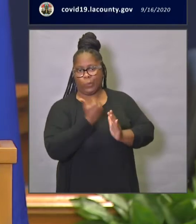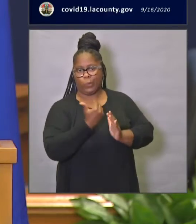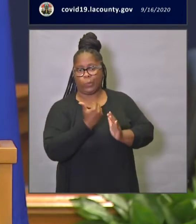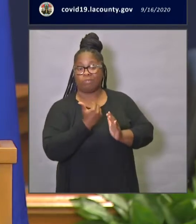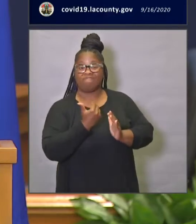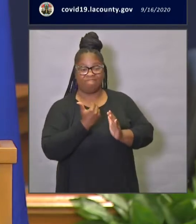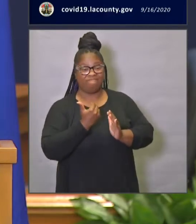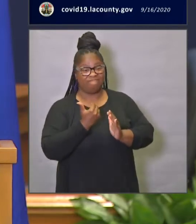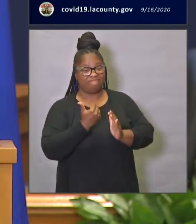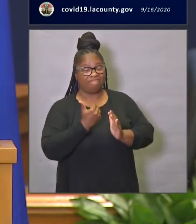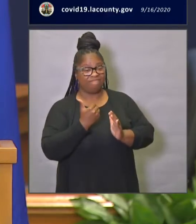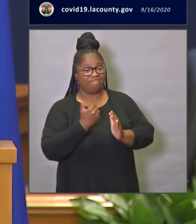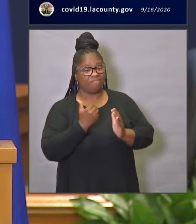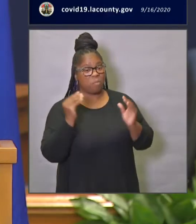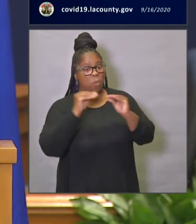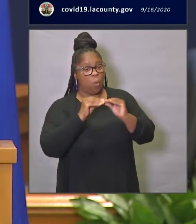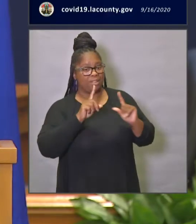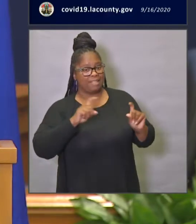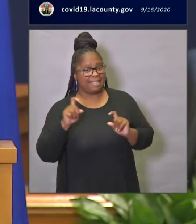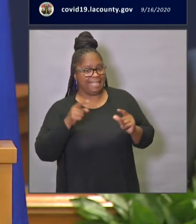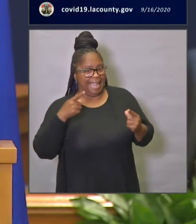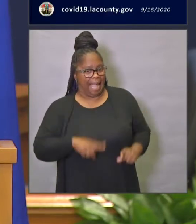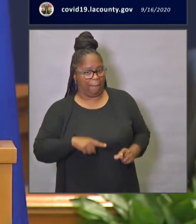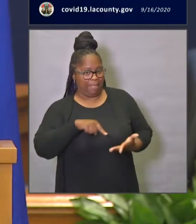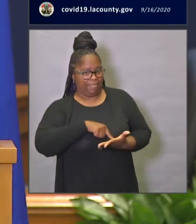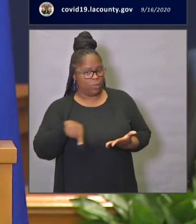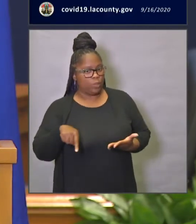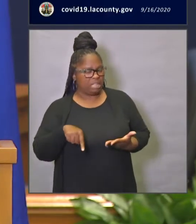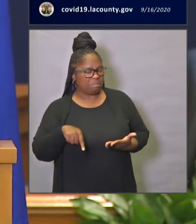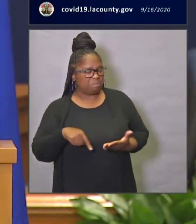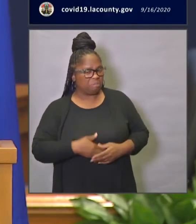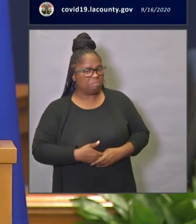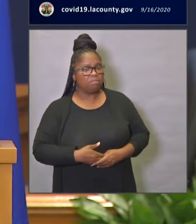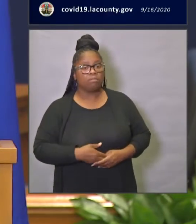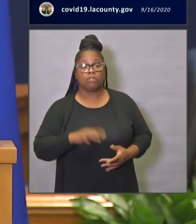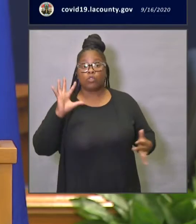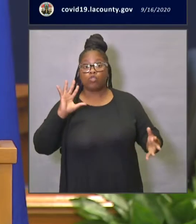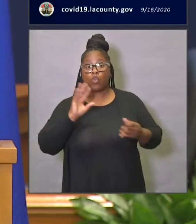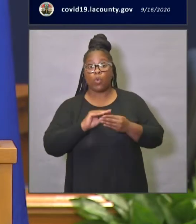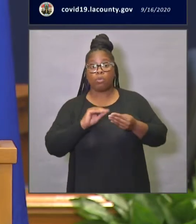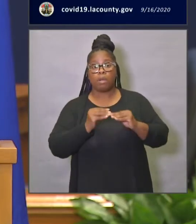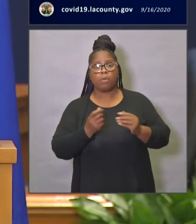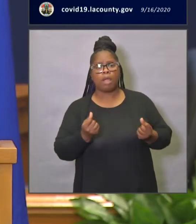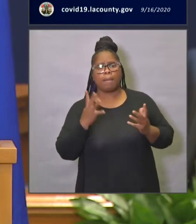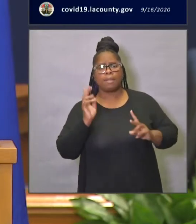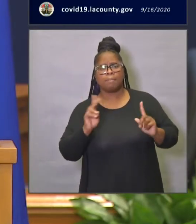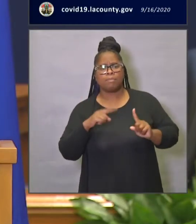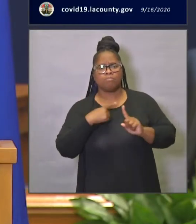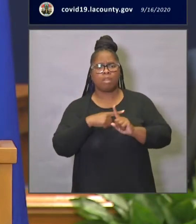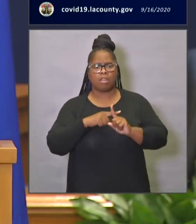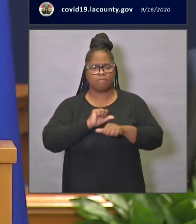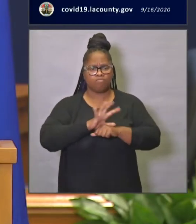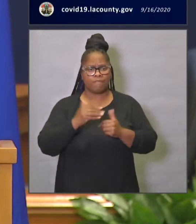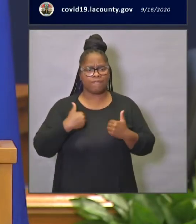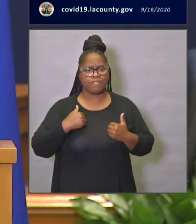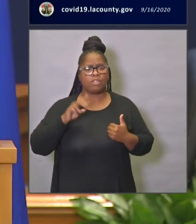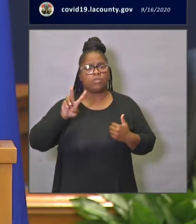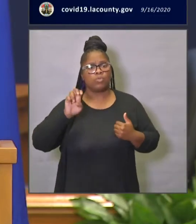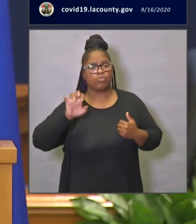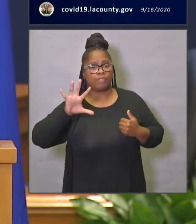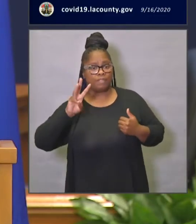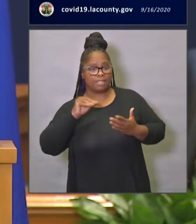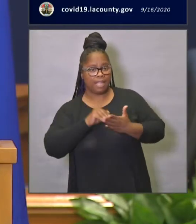that more testing has been happening this week. This brings the total number of cases in LA County to